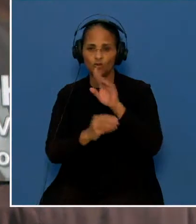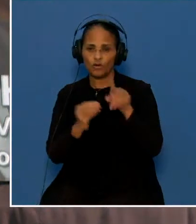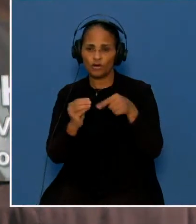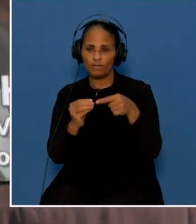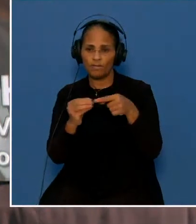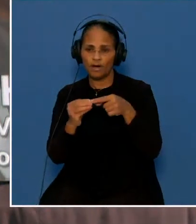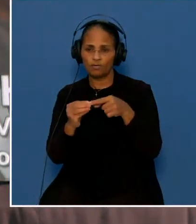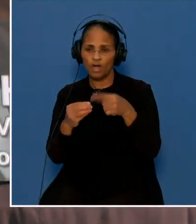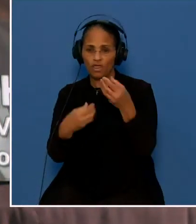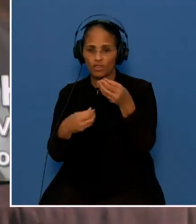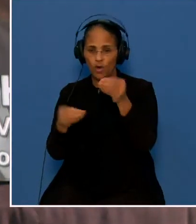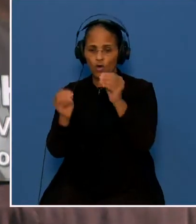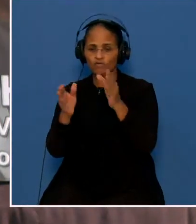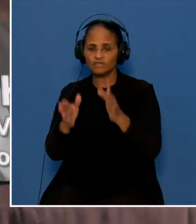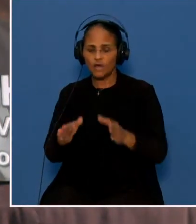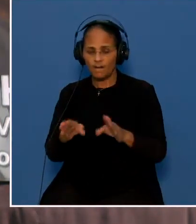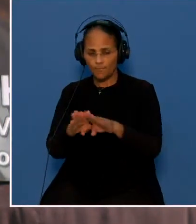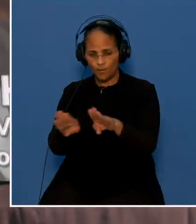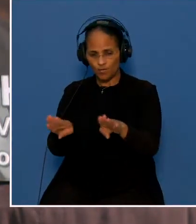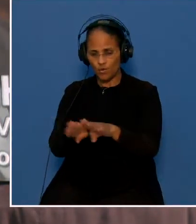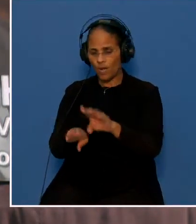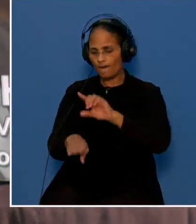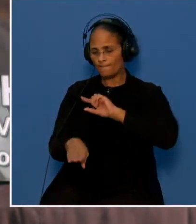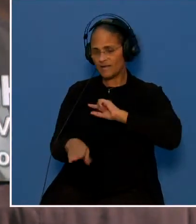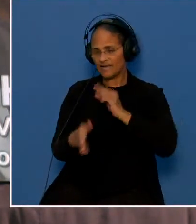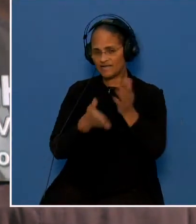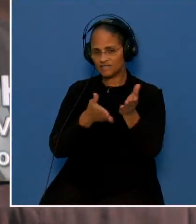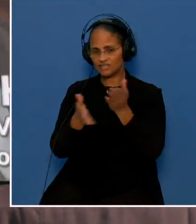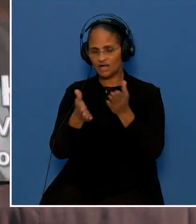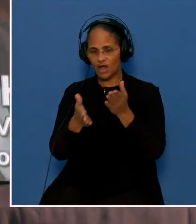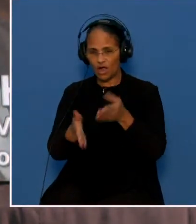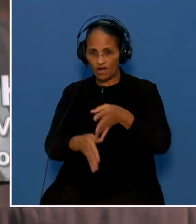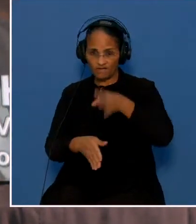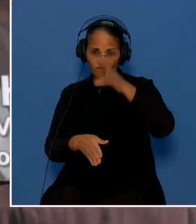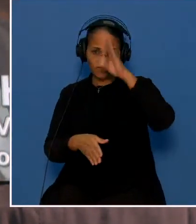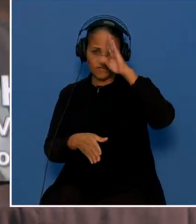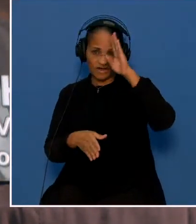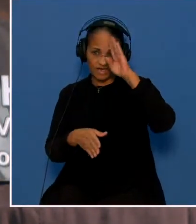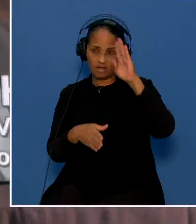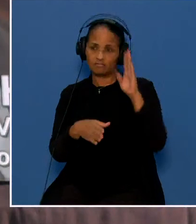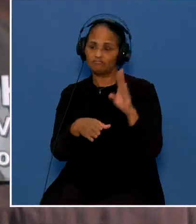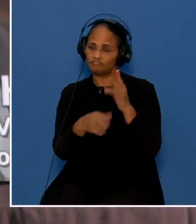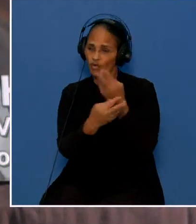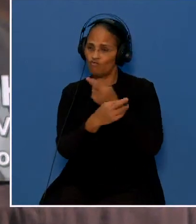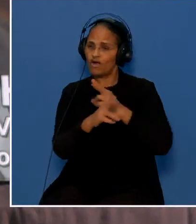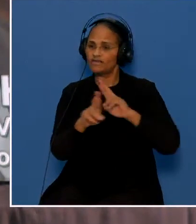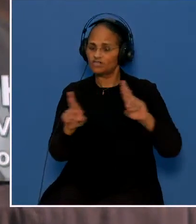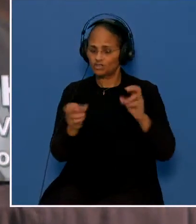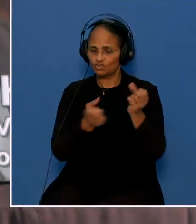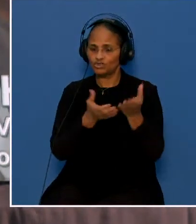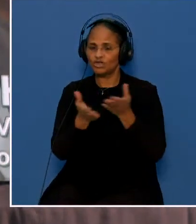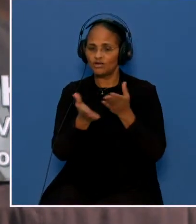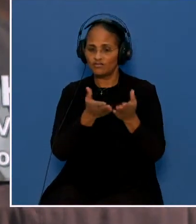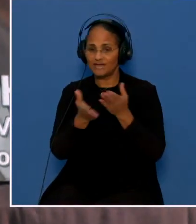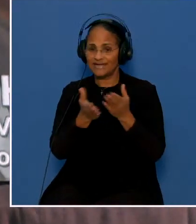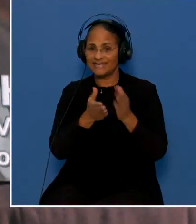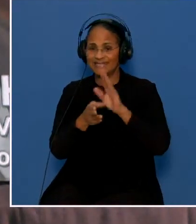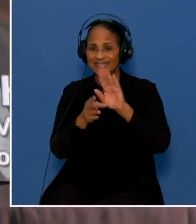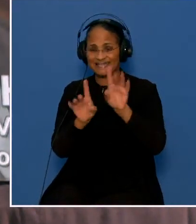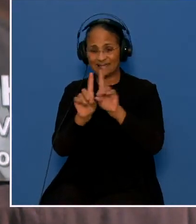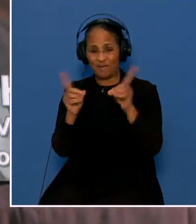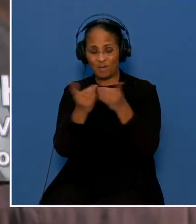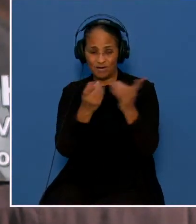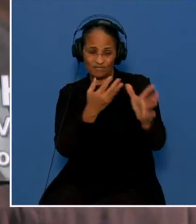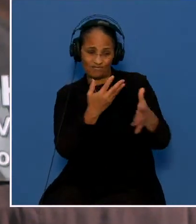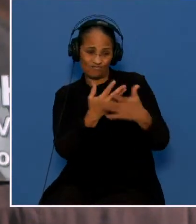officers in the Bermuda Police Service, the Bermuda Fire and Rescue Service, the Department of Corrections, the